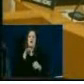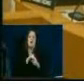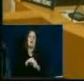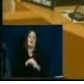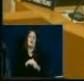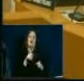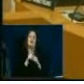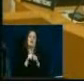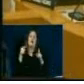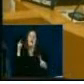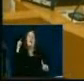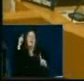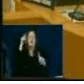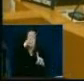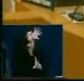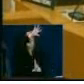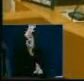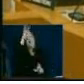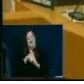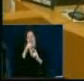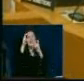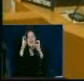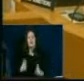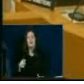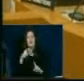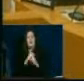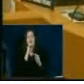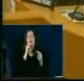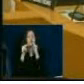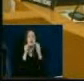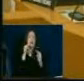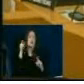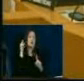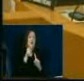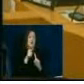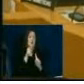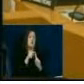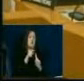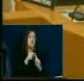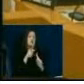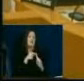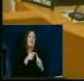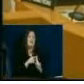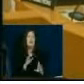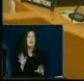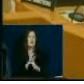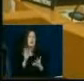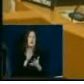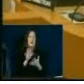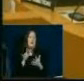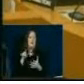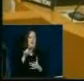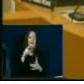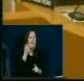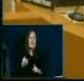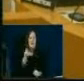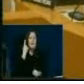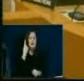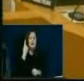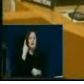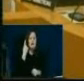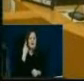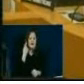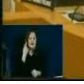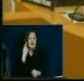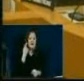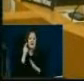But the whole issue, when we were in negotiations, and let everybody understand that